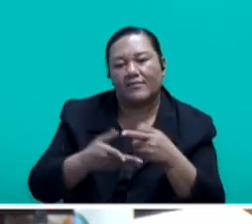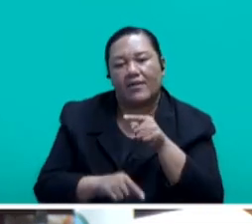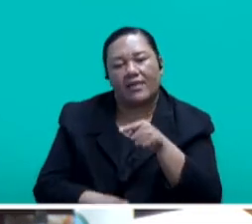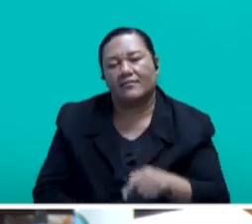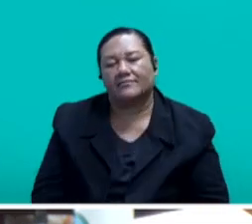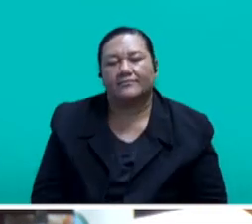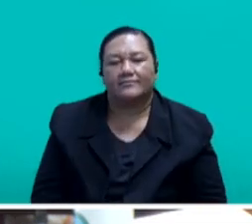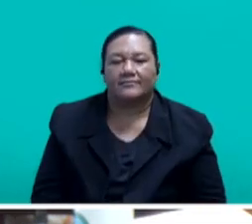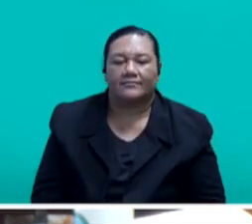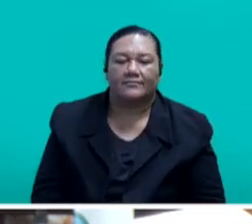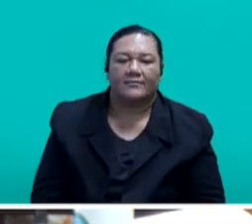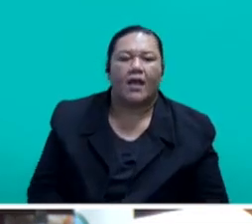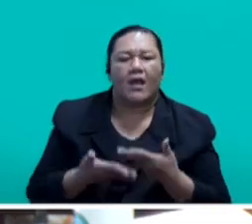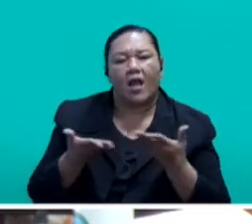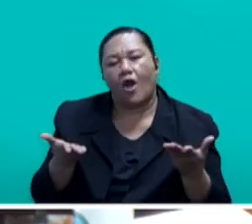How do you explain?